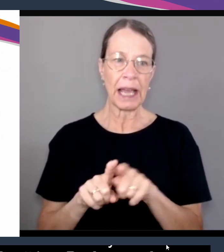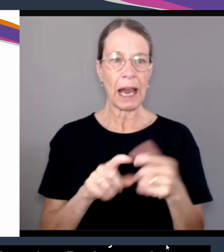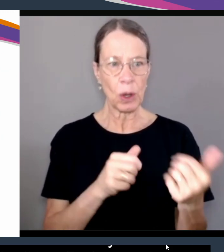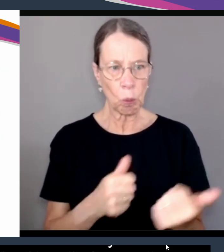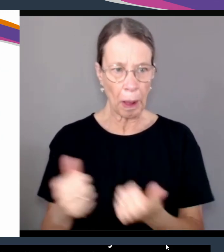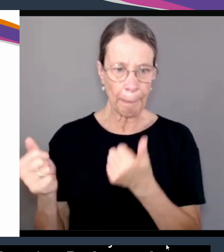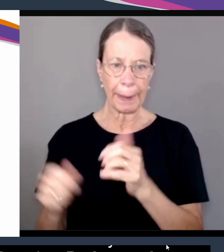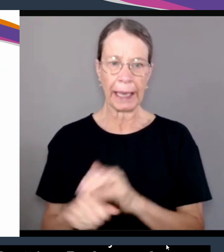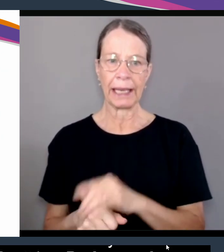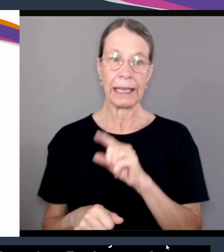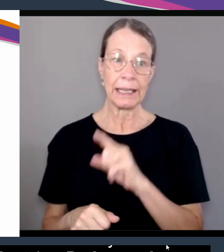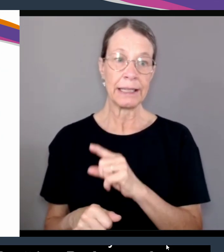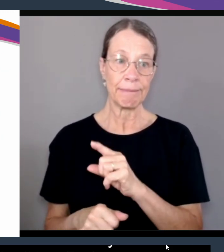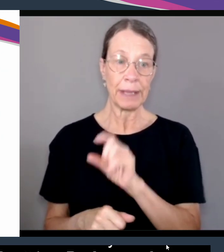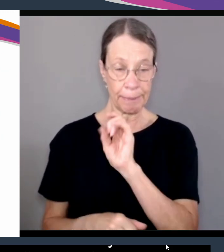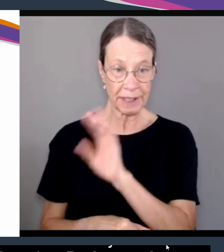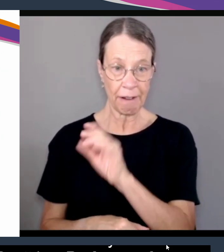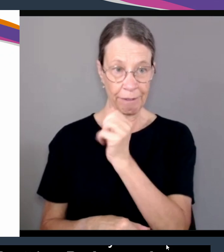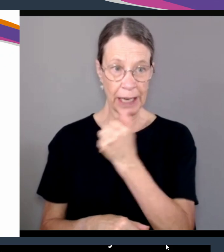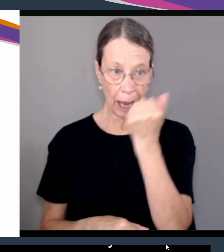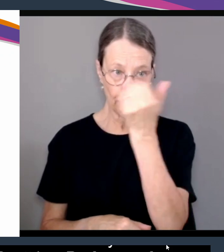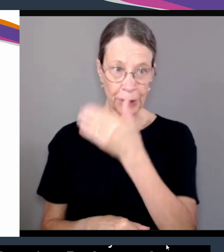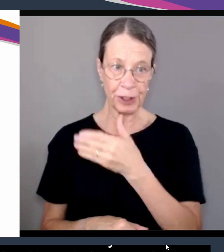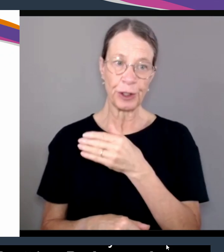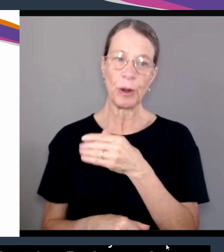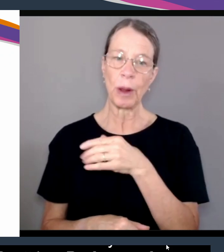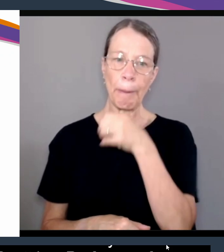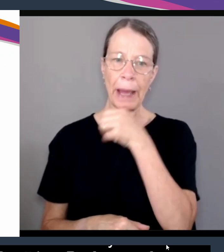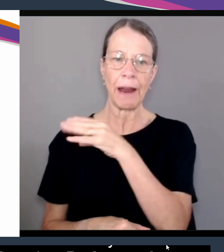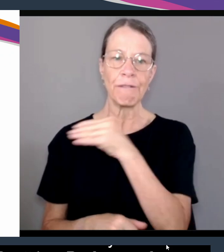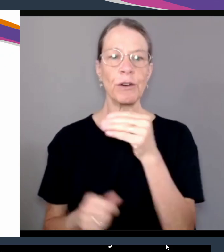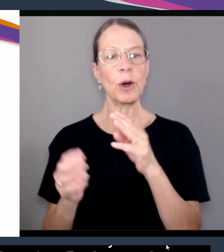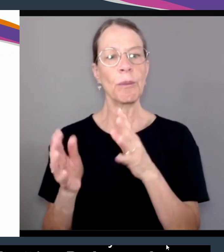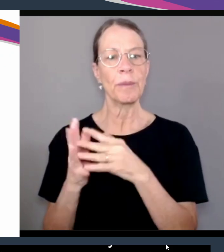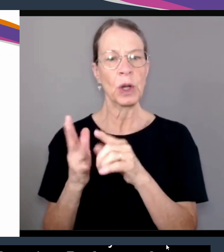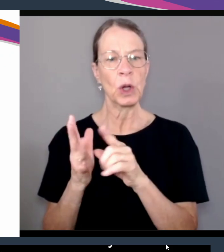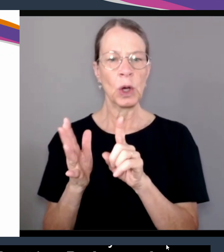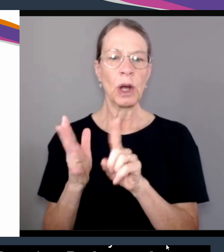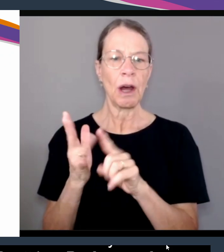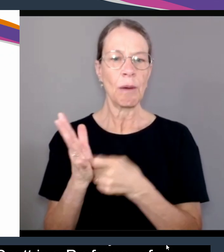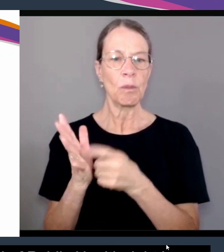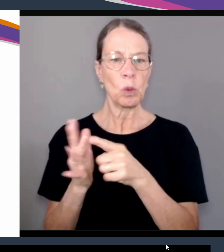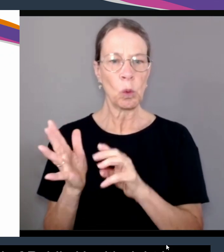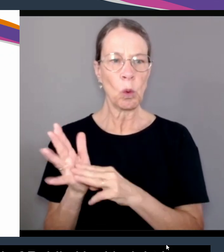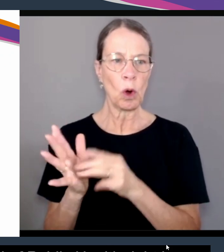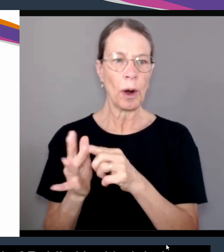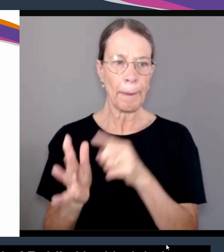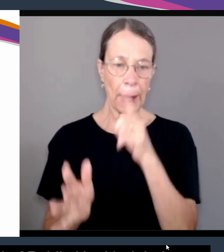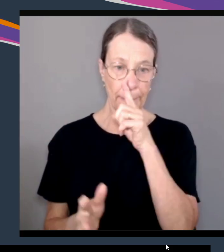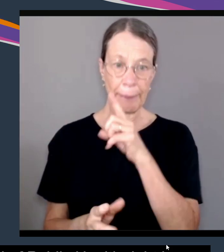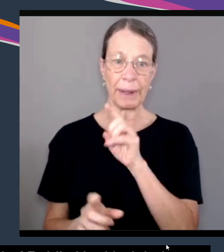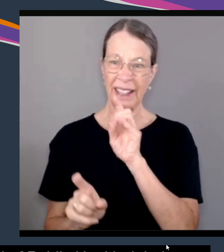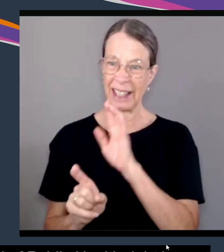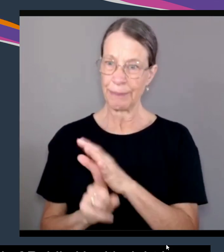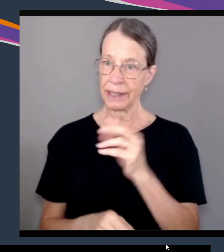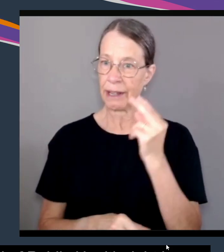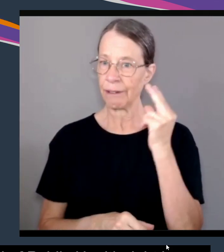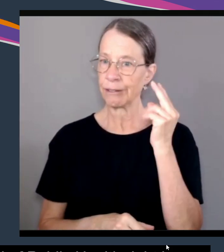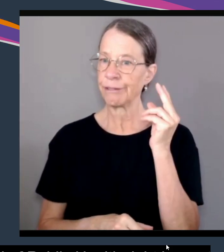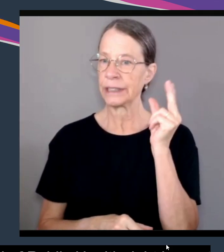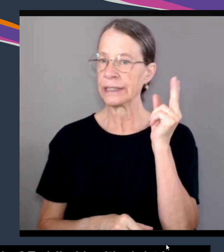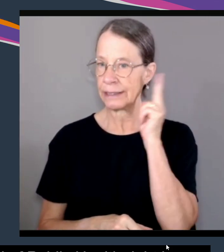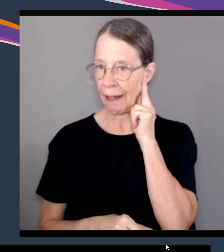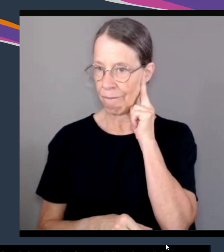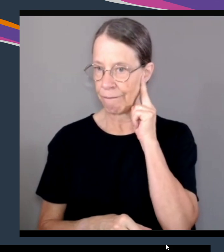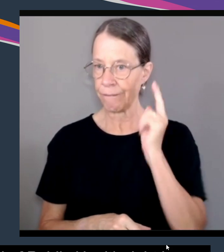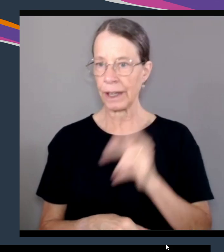Aboriginal man descendant from the Worimi people and is profoundly deaf. Dr. Scott, as he prefers to know, is a